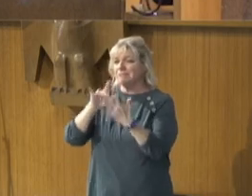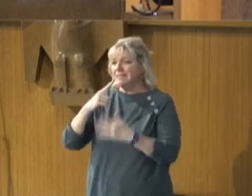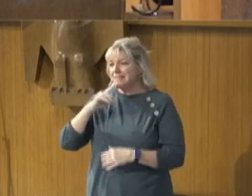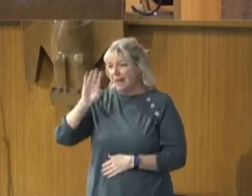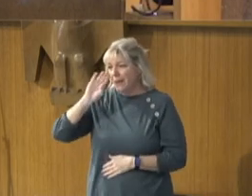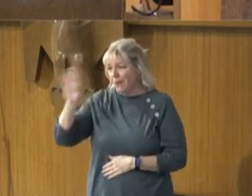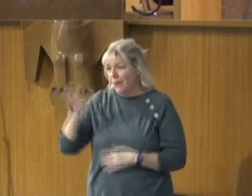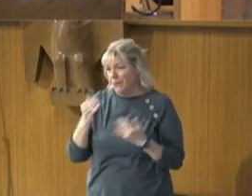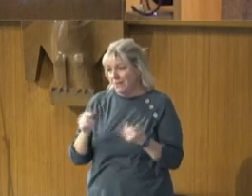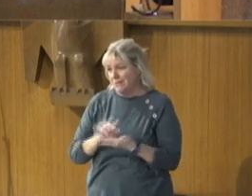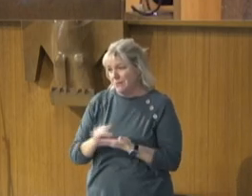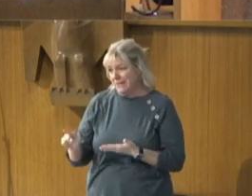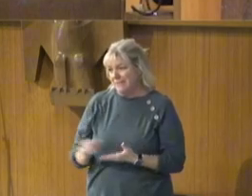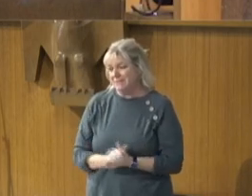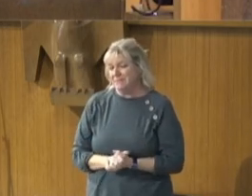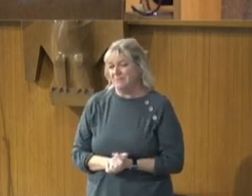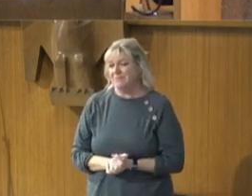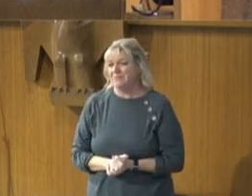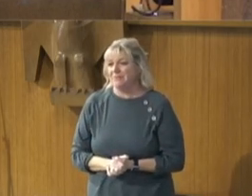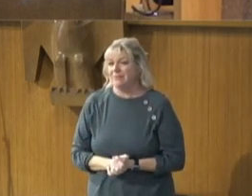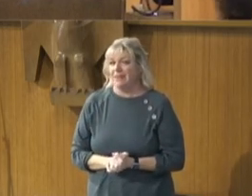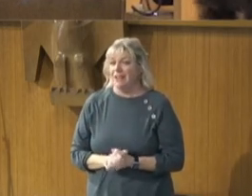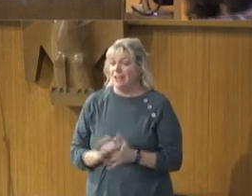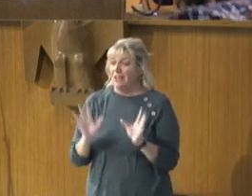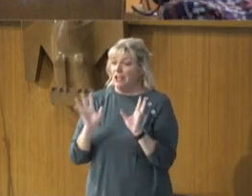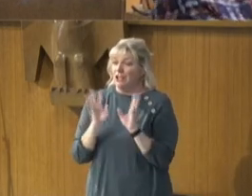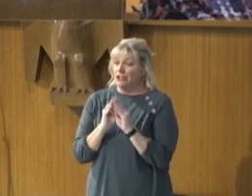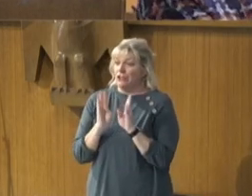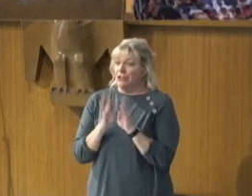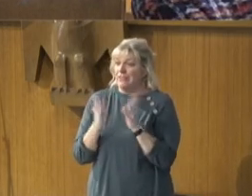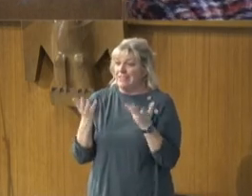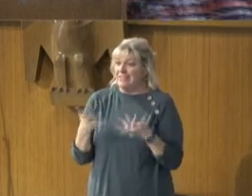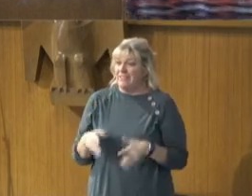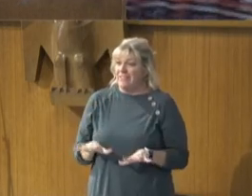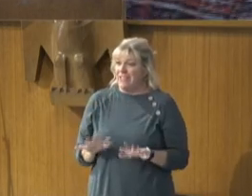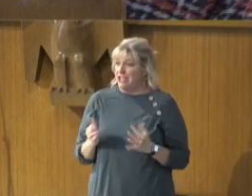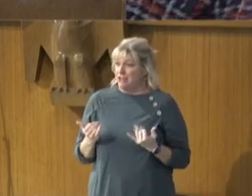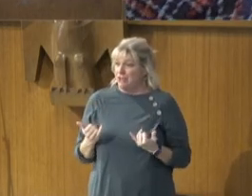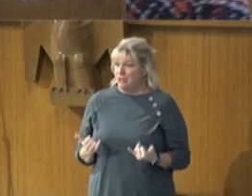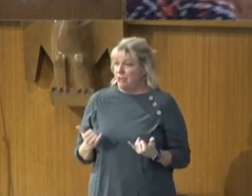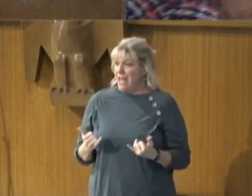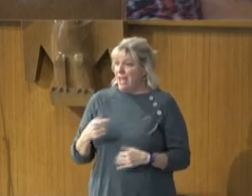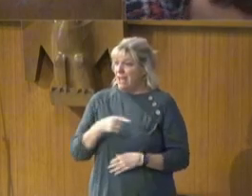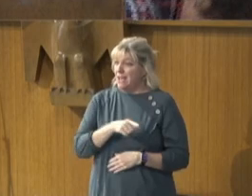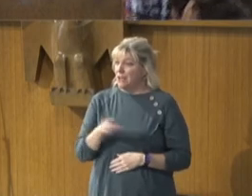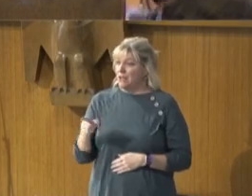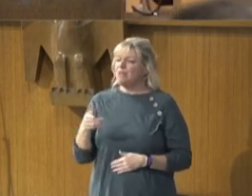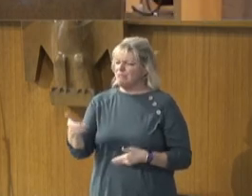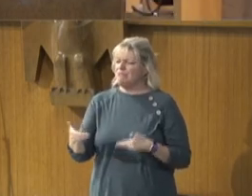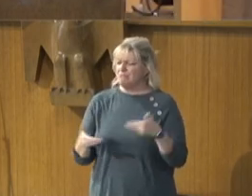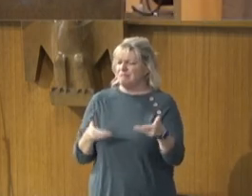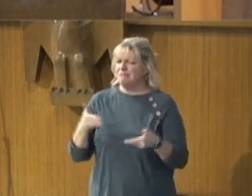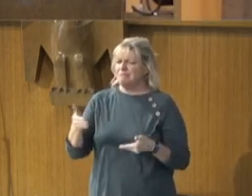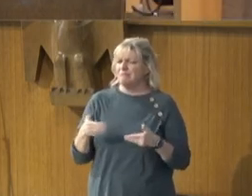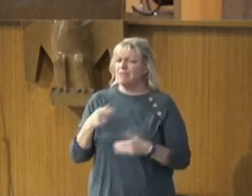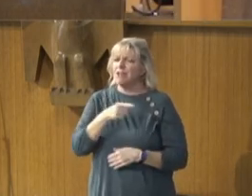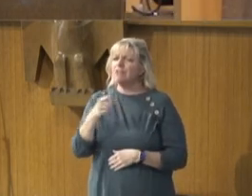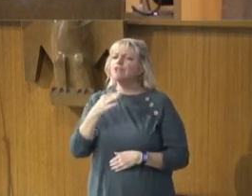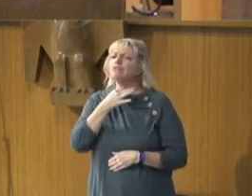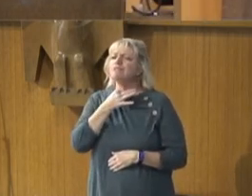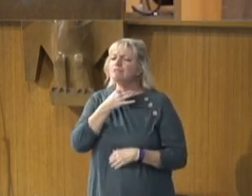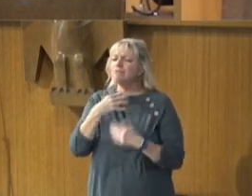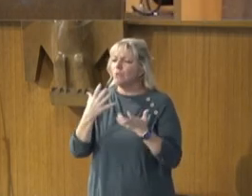welcome you later this week. After the service today, you are invited, if you would like to learn more about the church